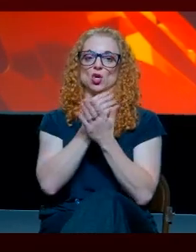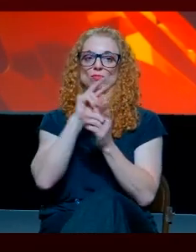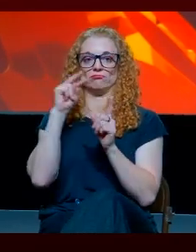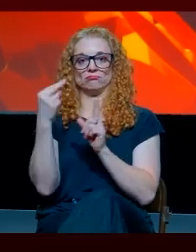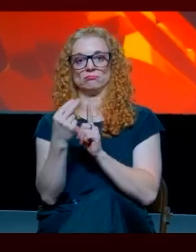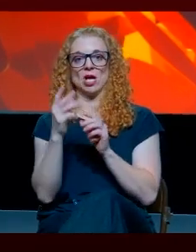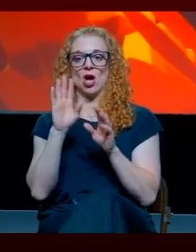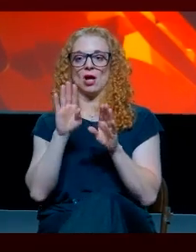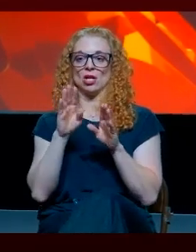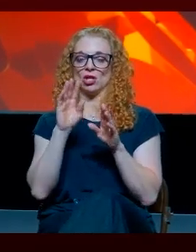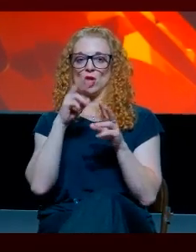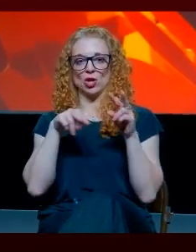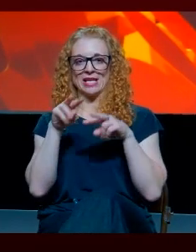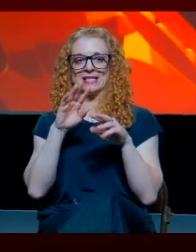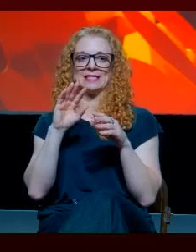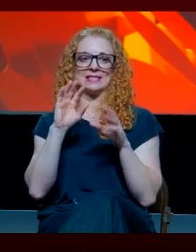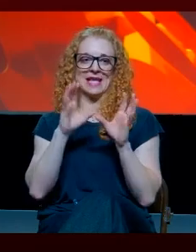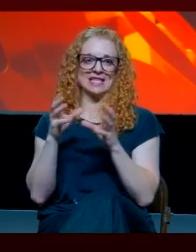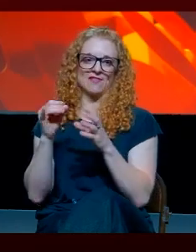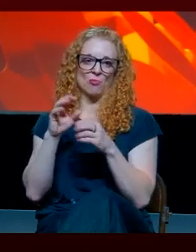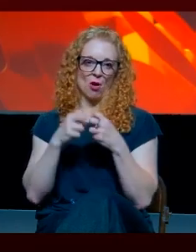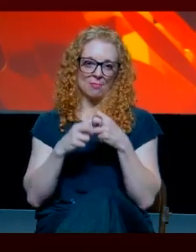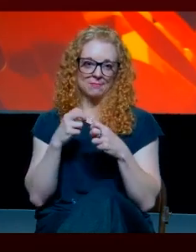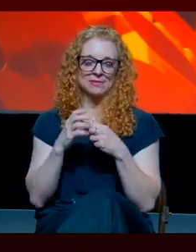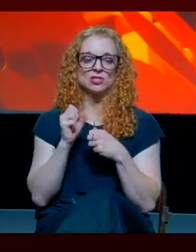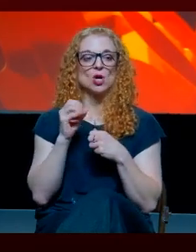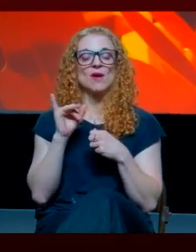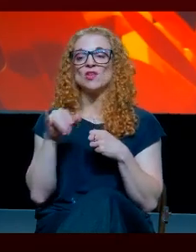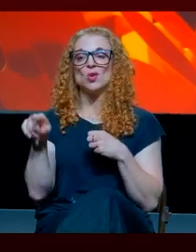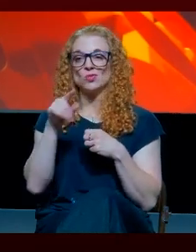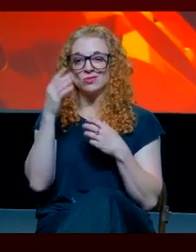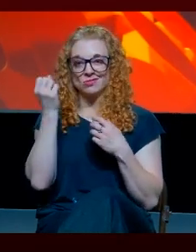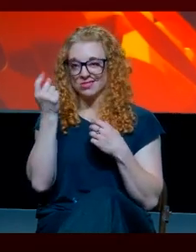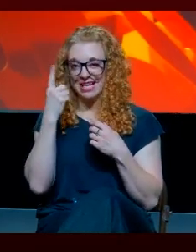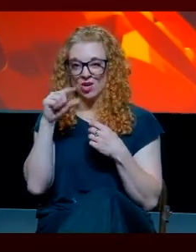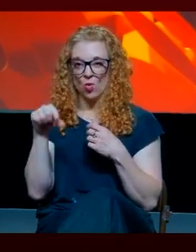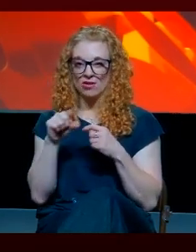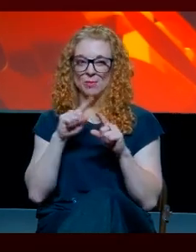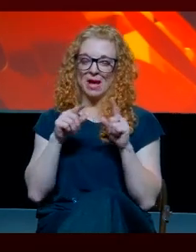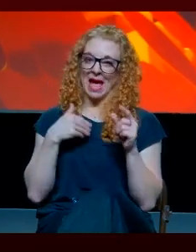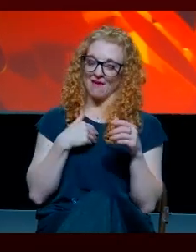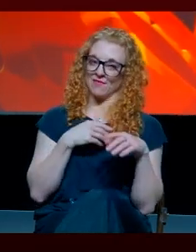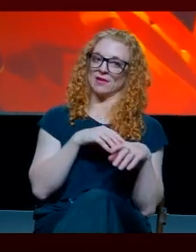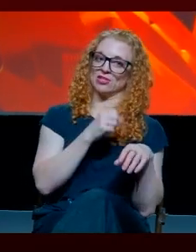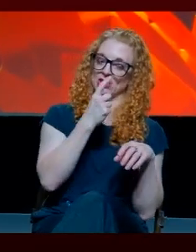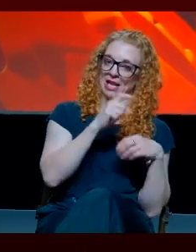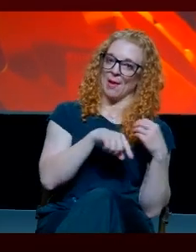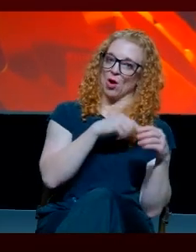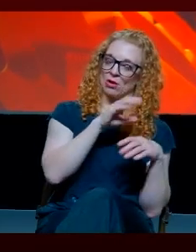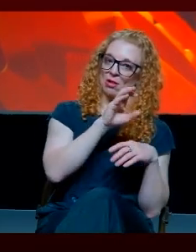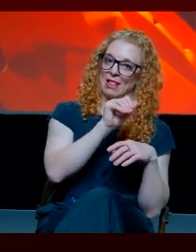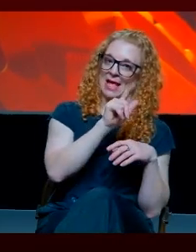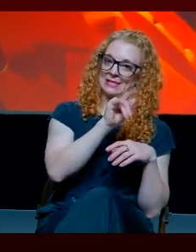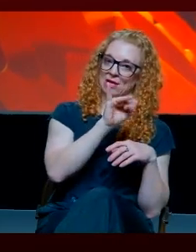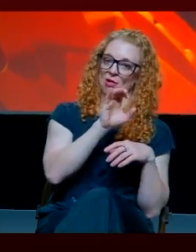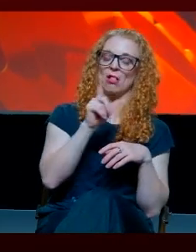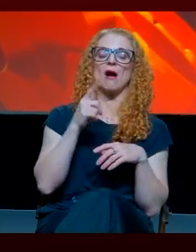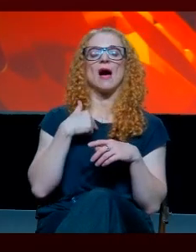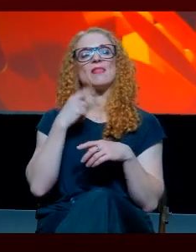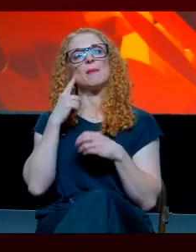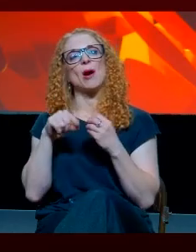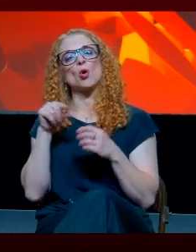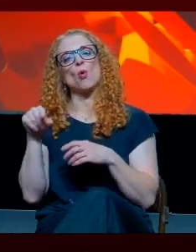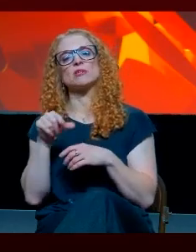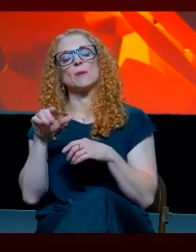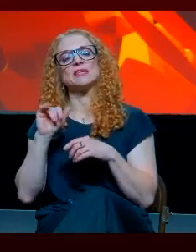set of problems. For those that don't know what quantum is but have a grounding in classical, I like to think of quantum as